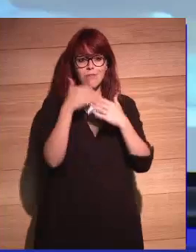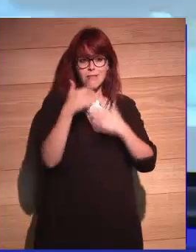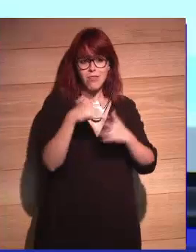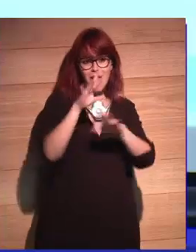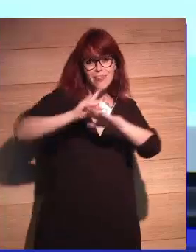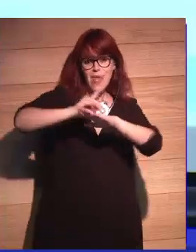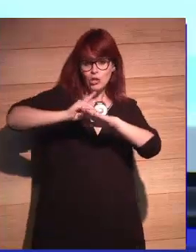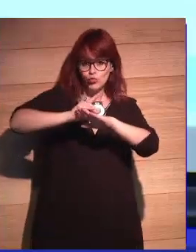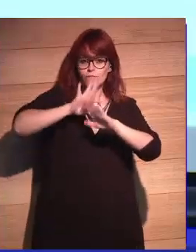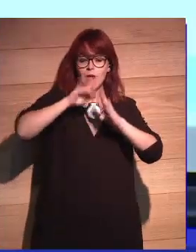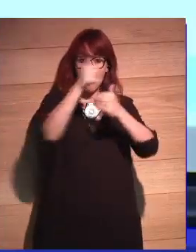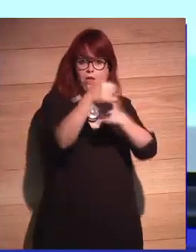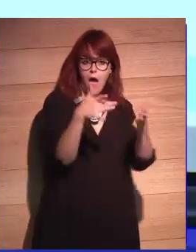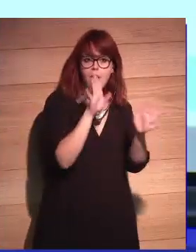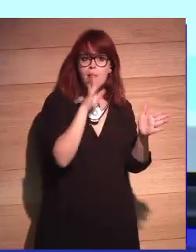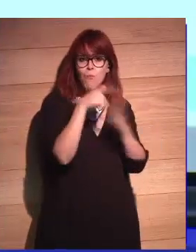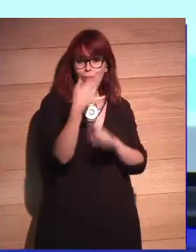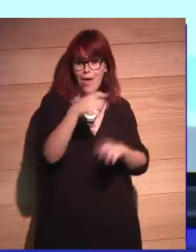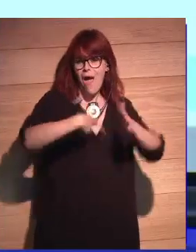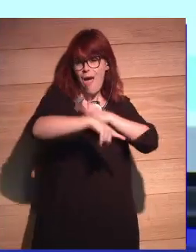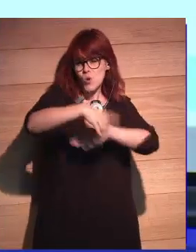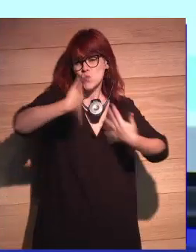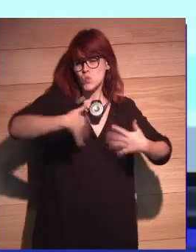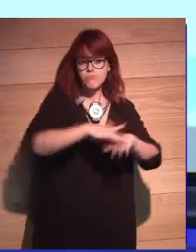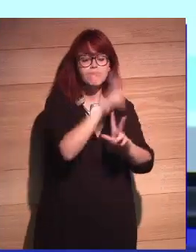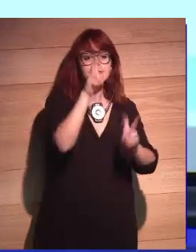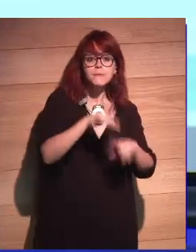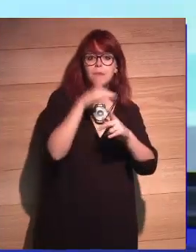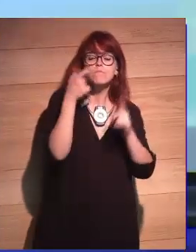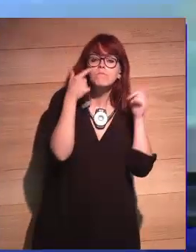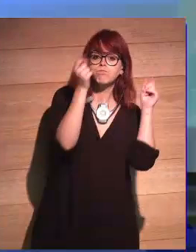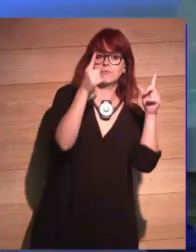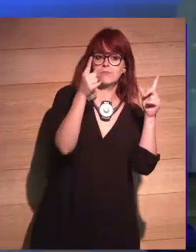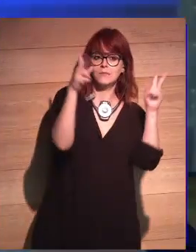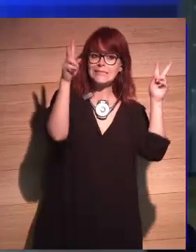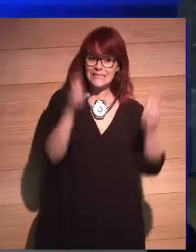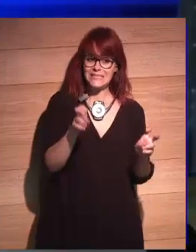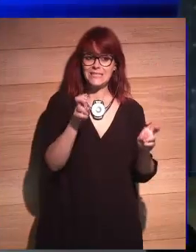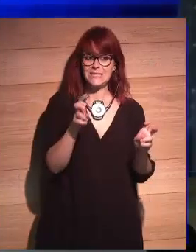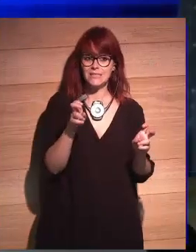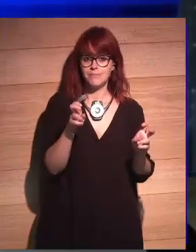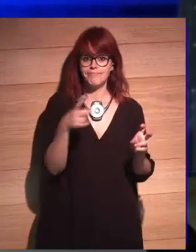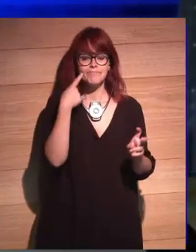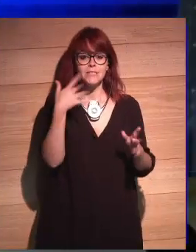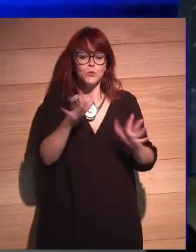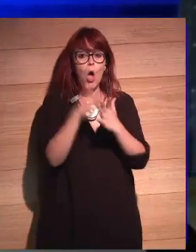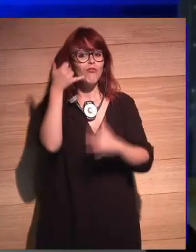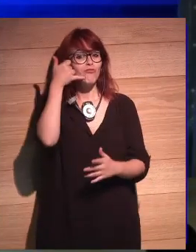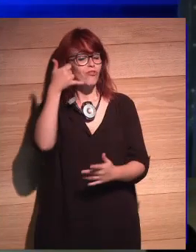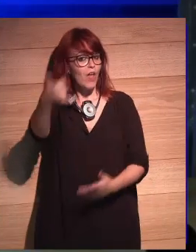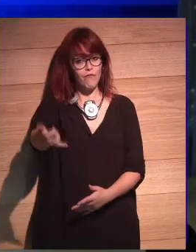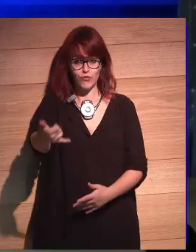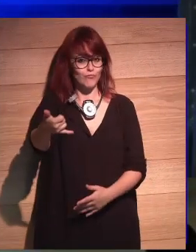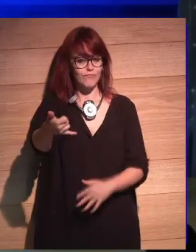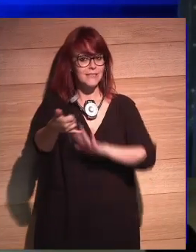that box. What we realized is actually, this is actually your phone. And the phone has